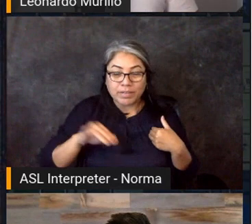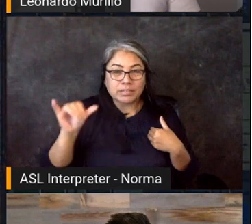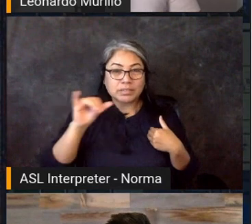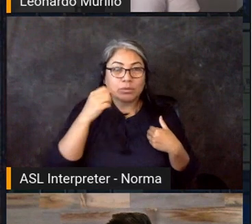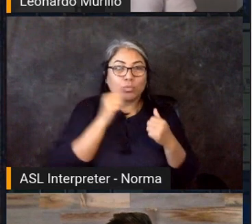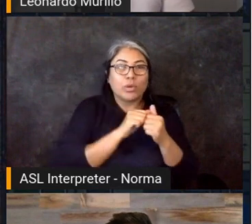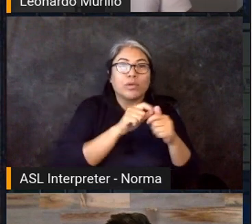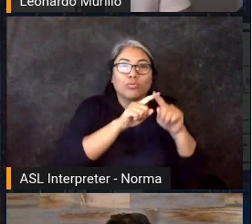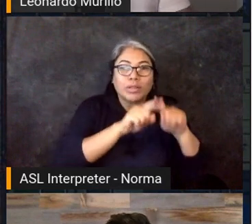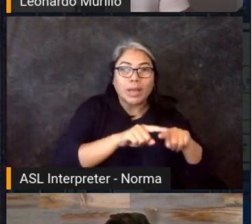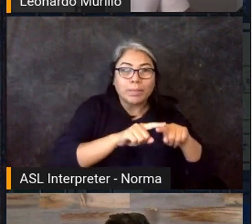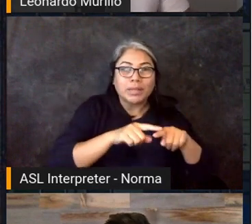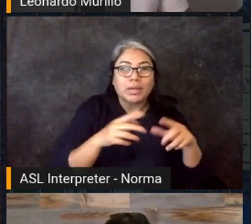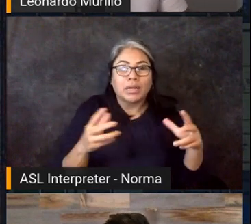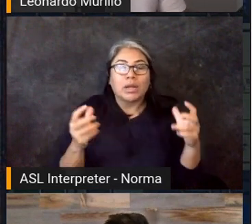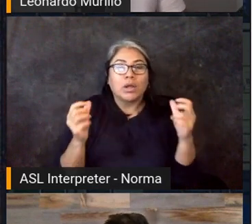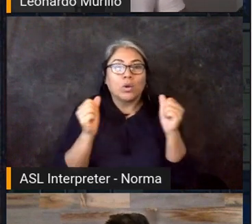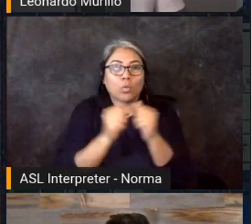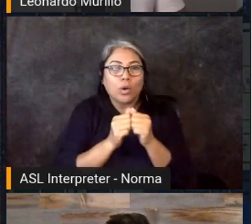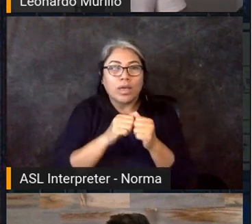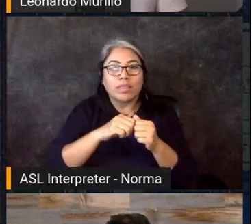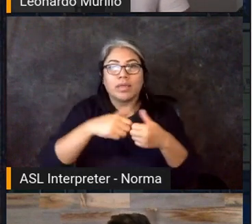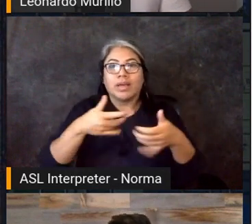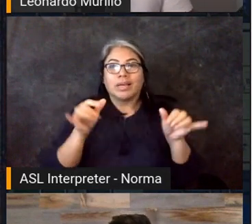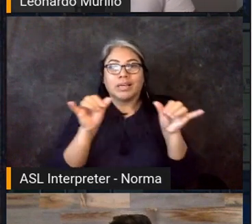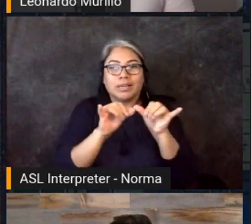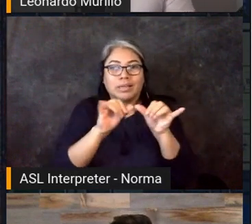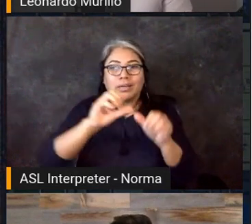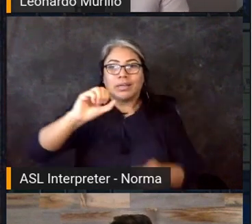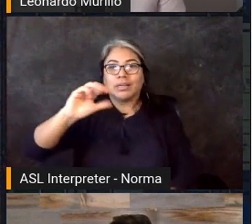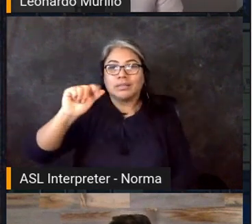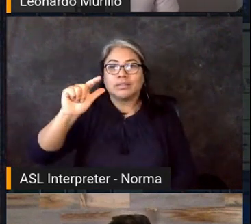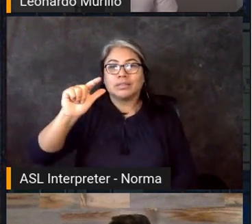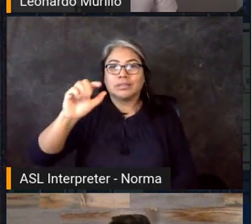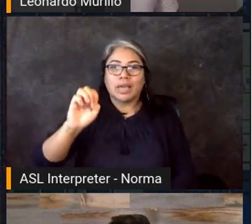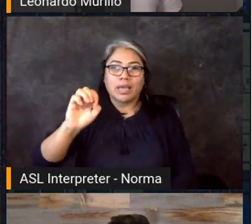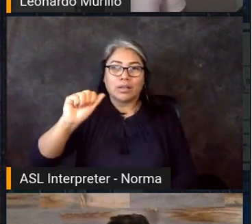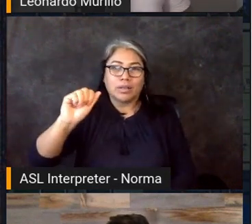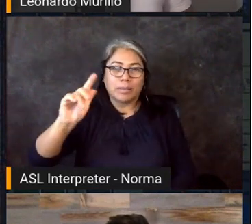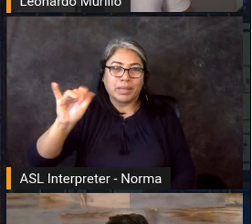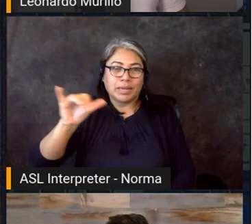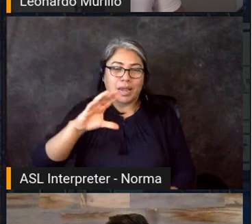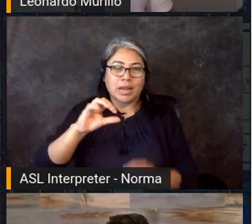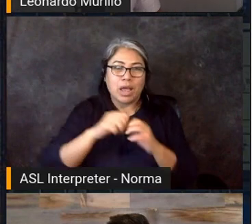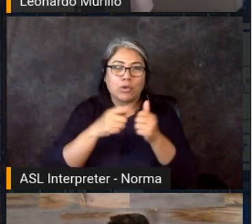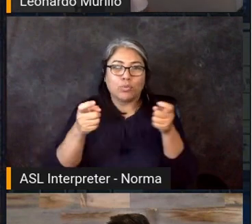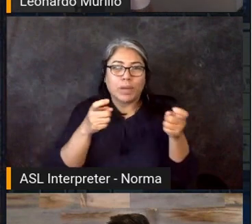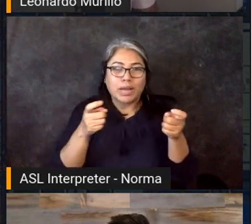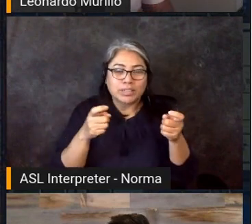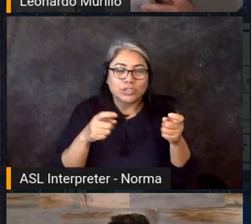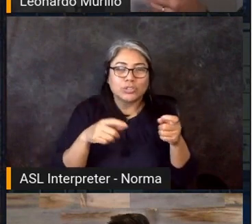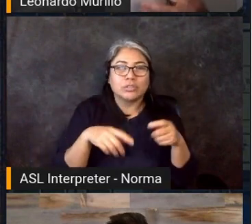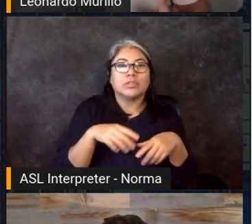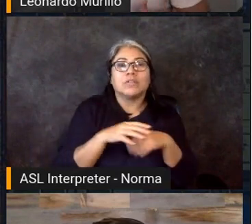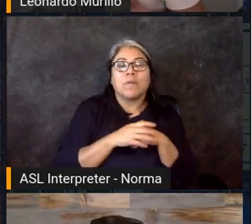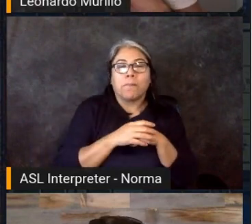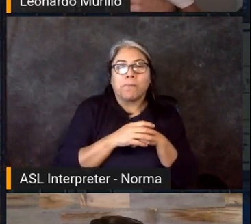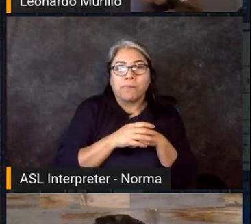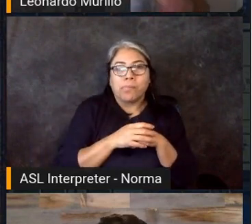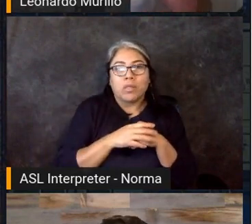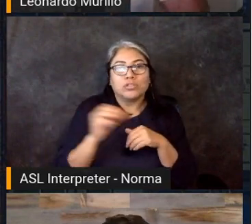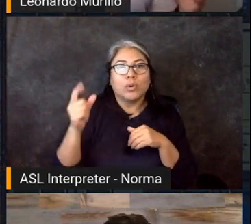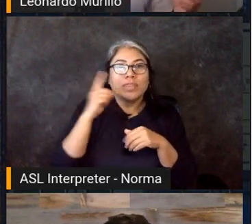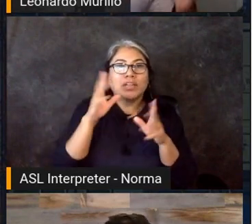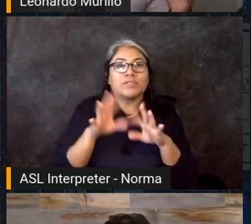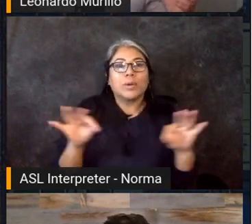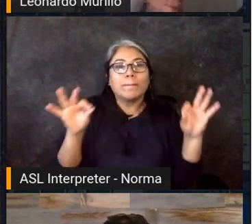terms of scalability, right? And how you manage becomes a whole lot simpler. So I think it's very important for